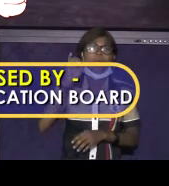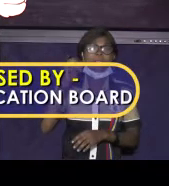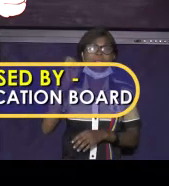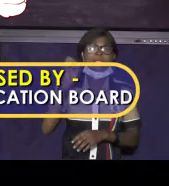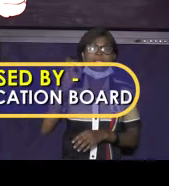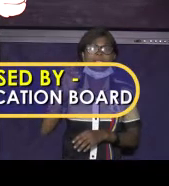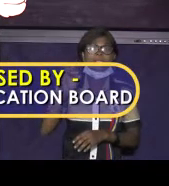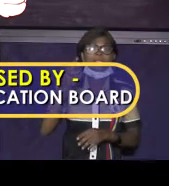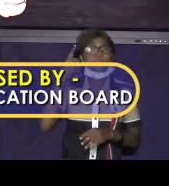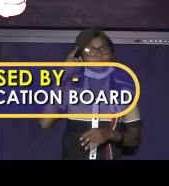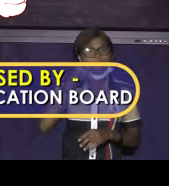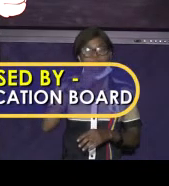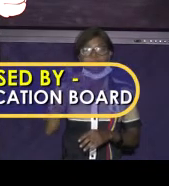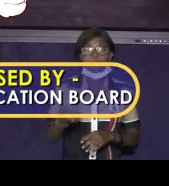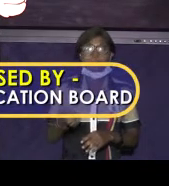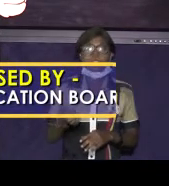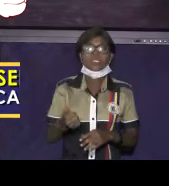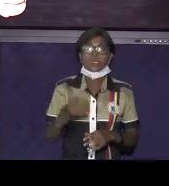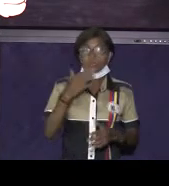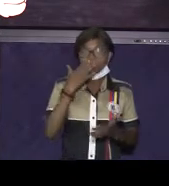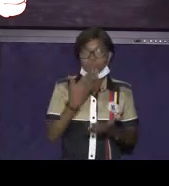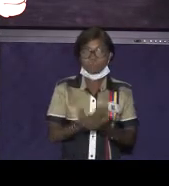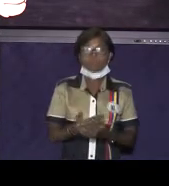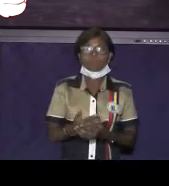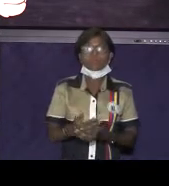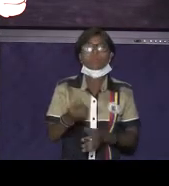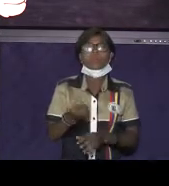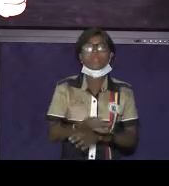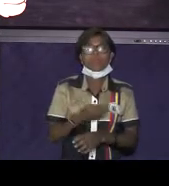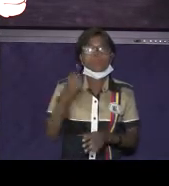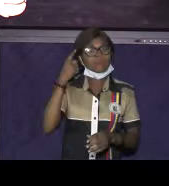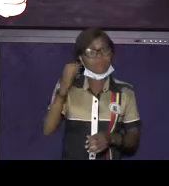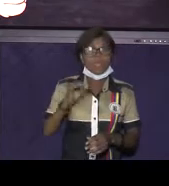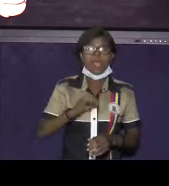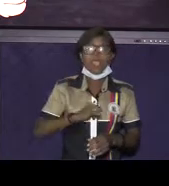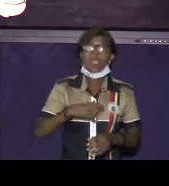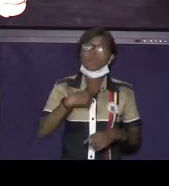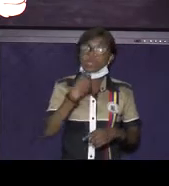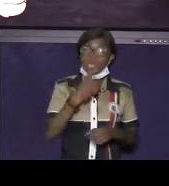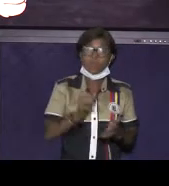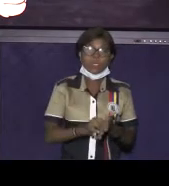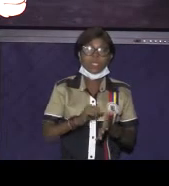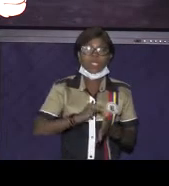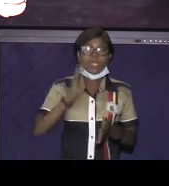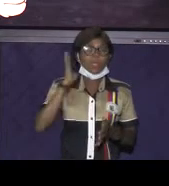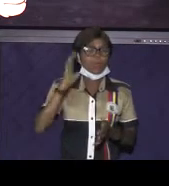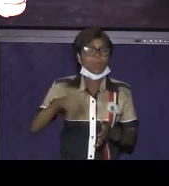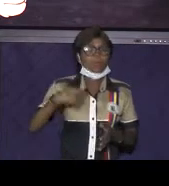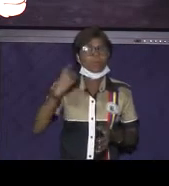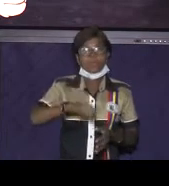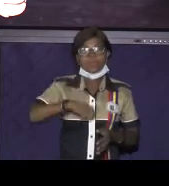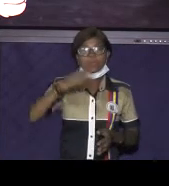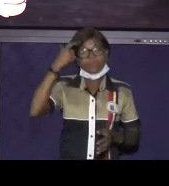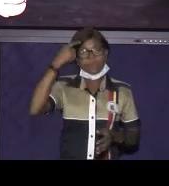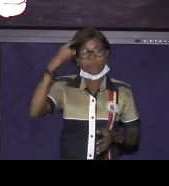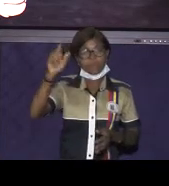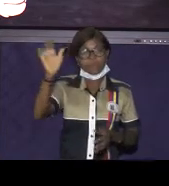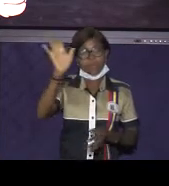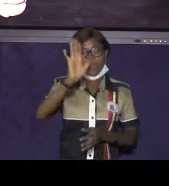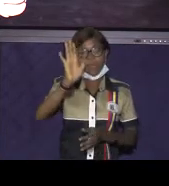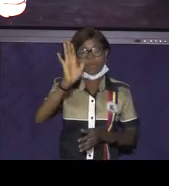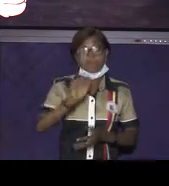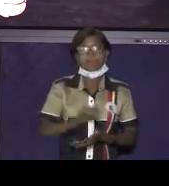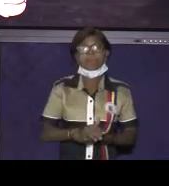another loaded mathematics lesson. Before I go, let me remind you that Auntie Fumi is always proud of you.